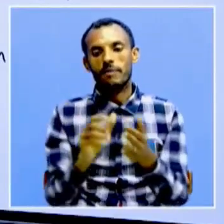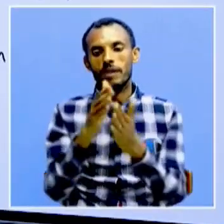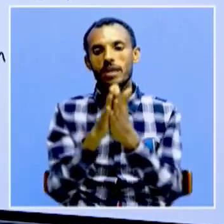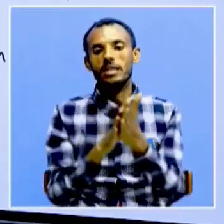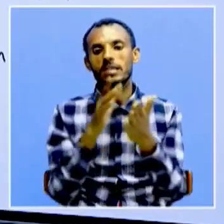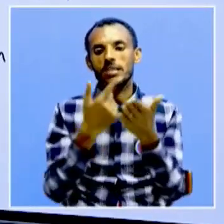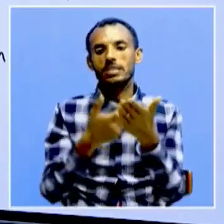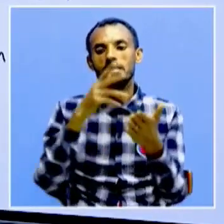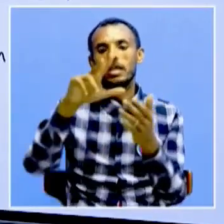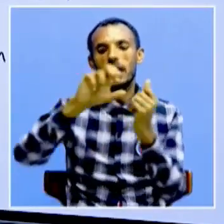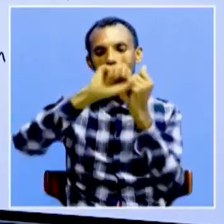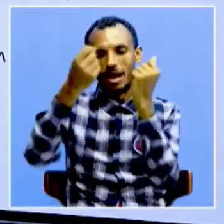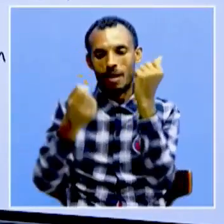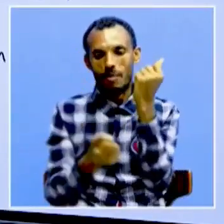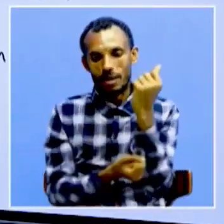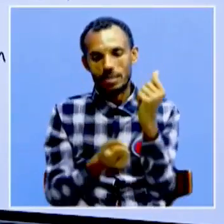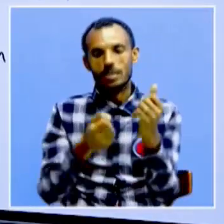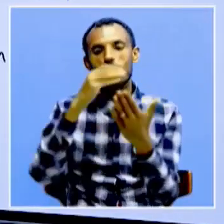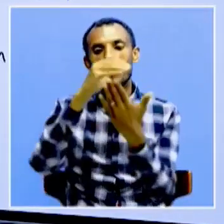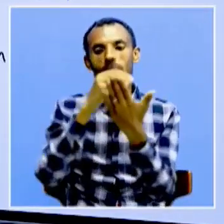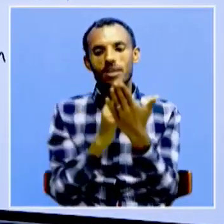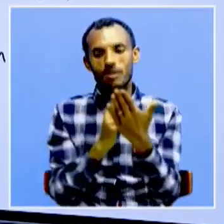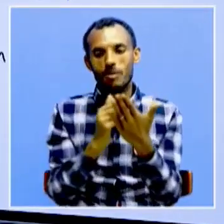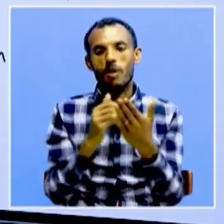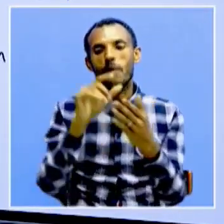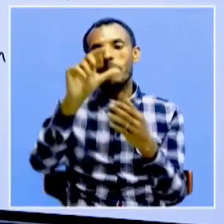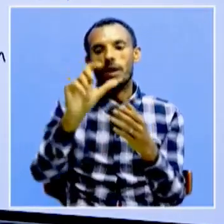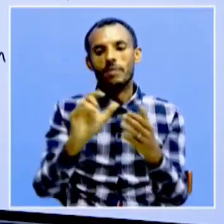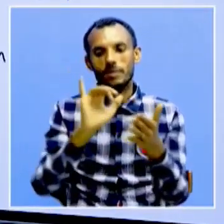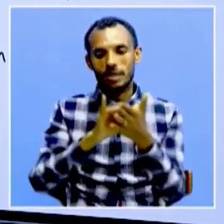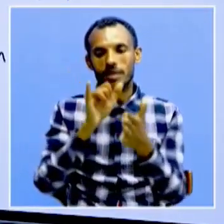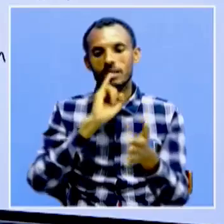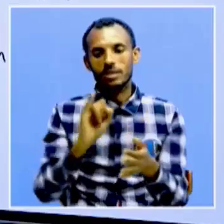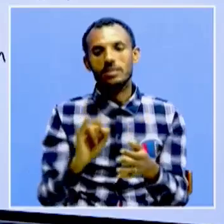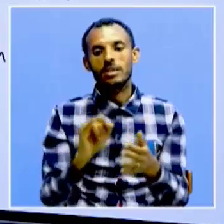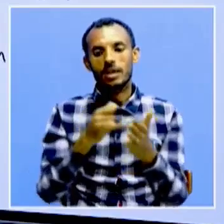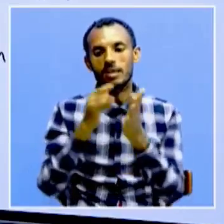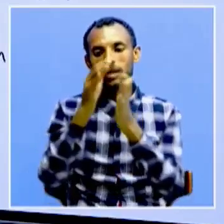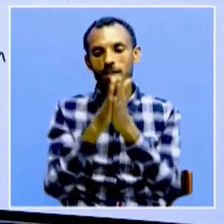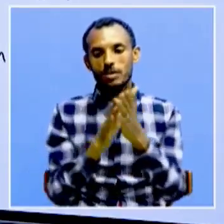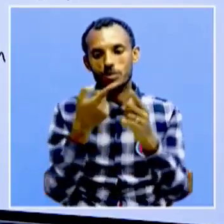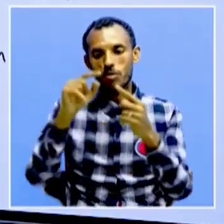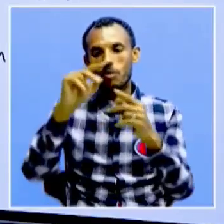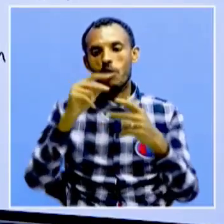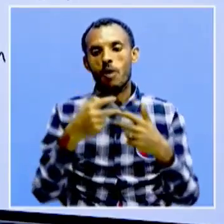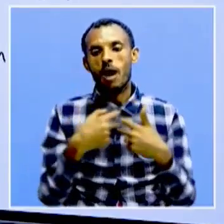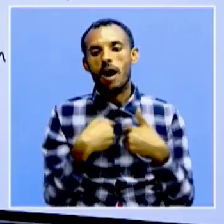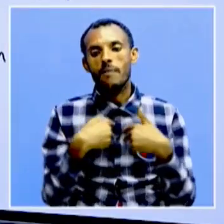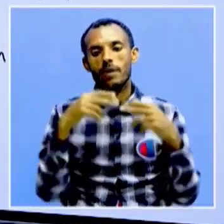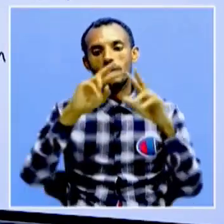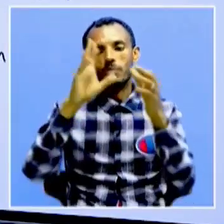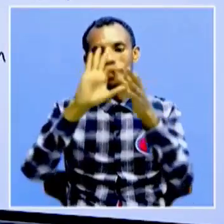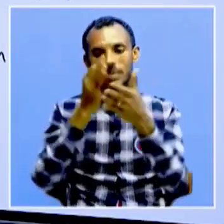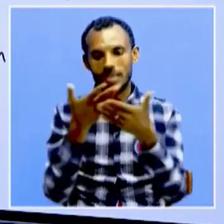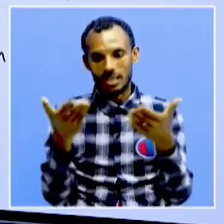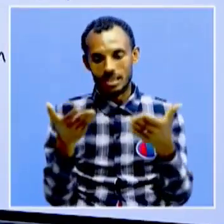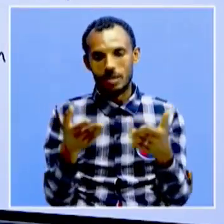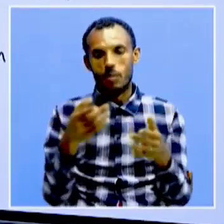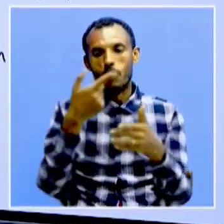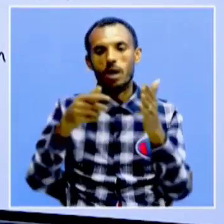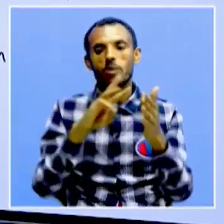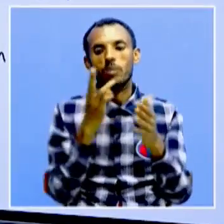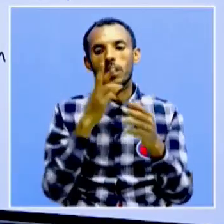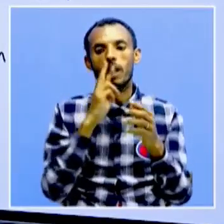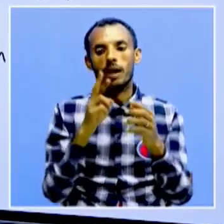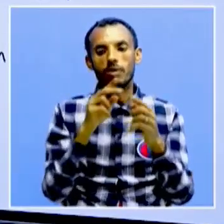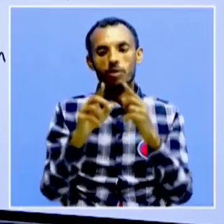three basic contents of a paragraph. That is what? It needs to have a topic sentence. What are we talking about?